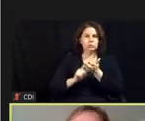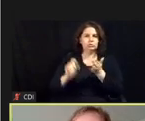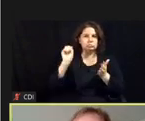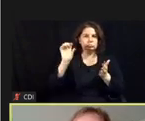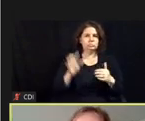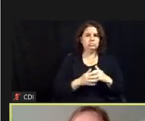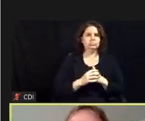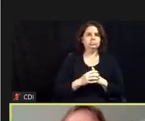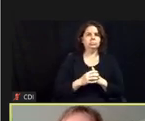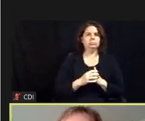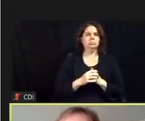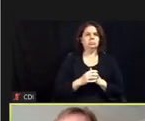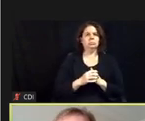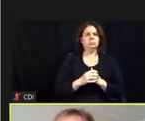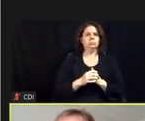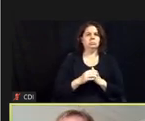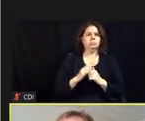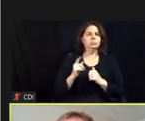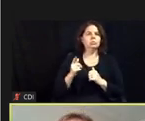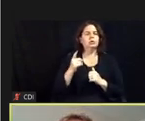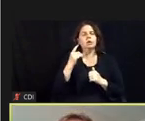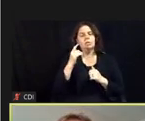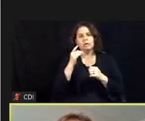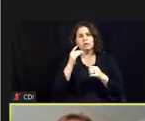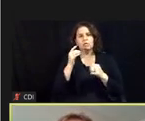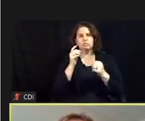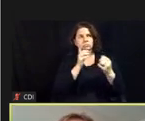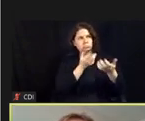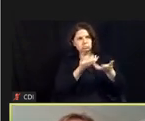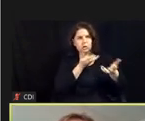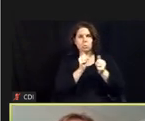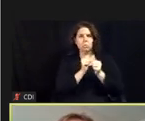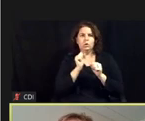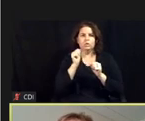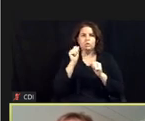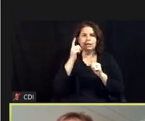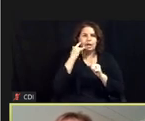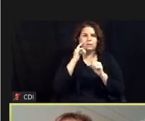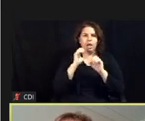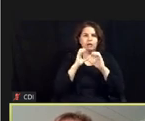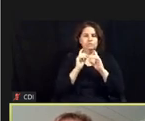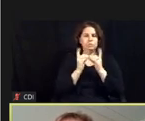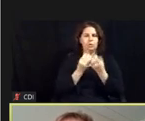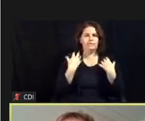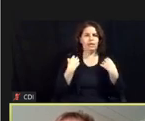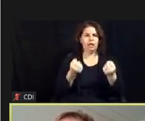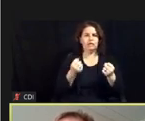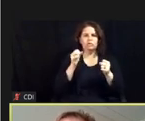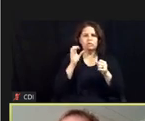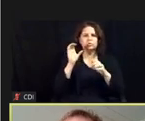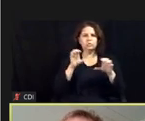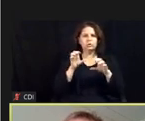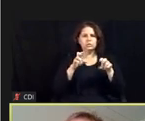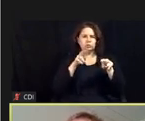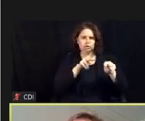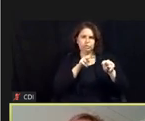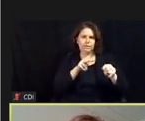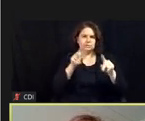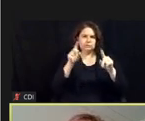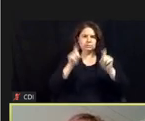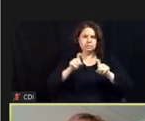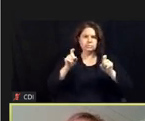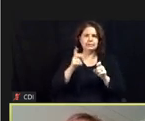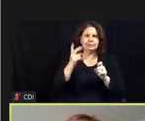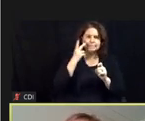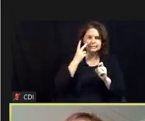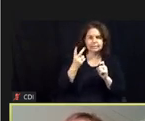We're doing surveillance testing. We work to estimate community transmission levels by sending samples to the